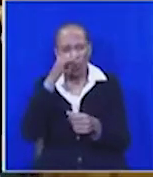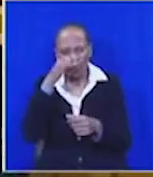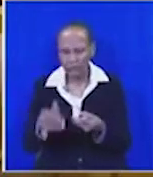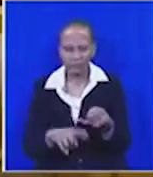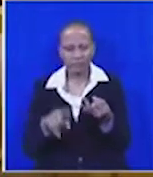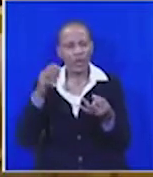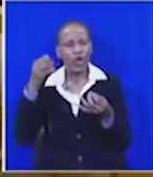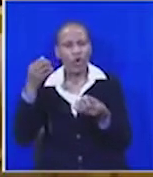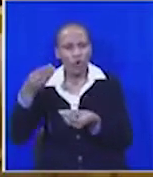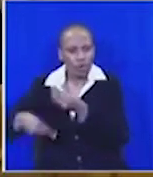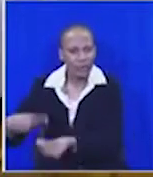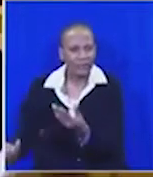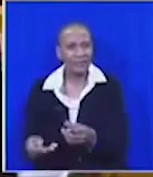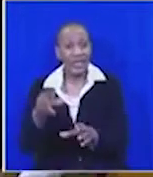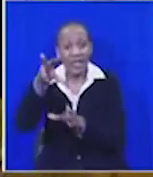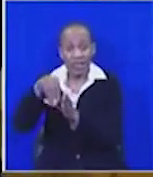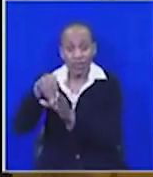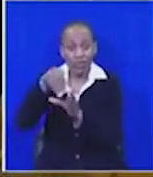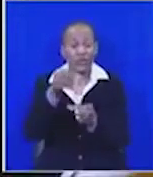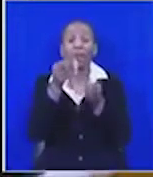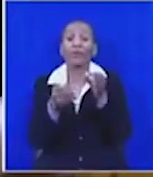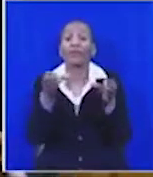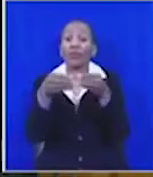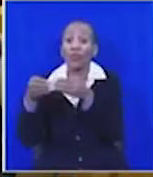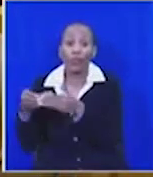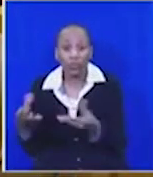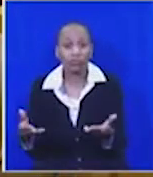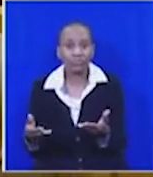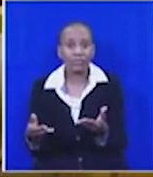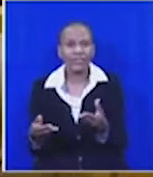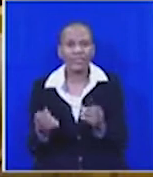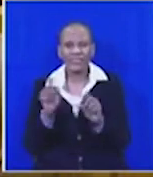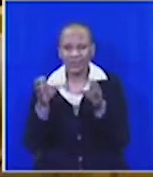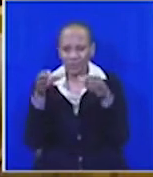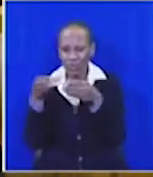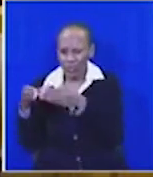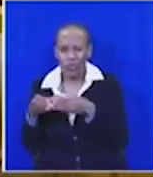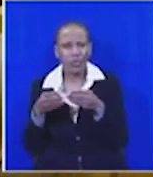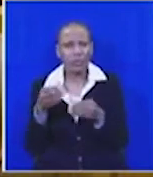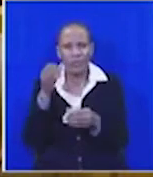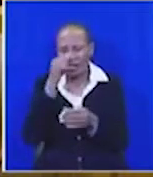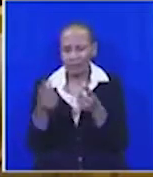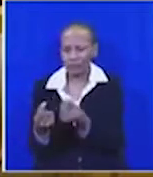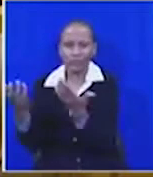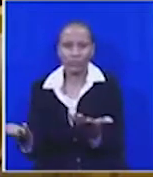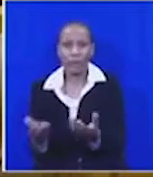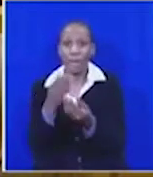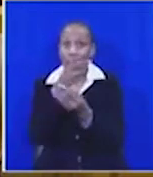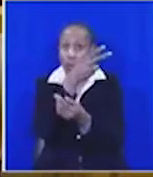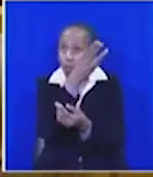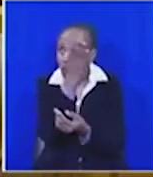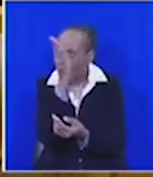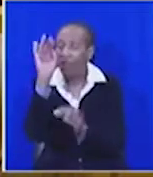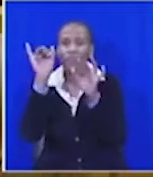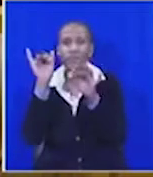including with political parties, with drug addicts, with gangsterism in the area. Now, lots of these people have made inquiries, and despite